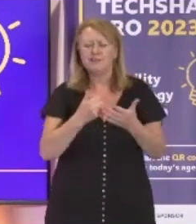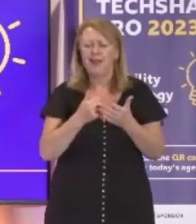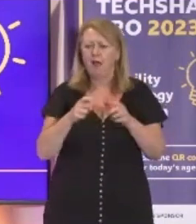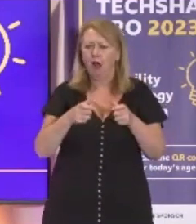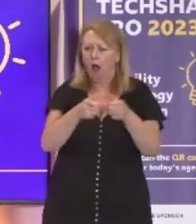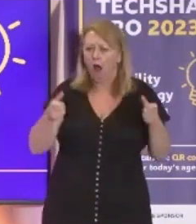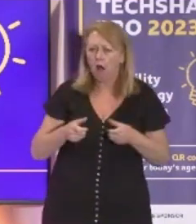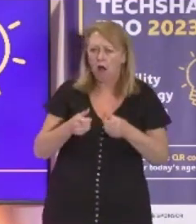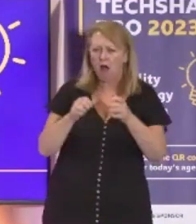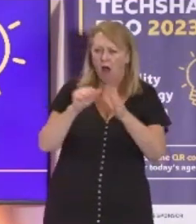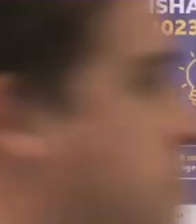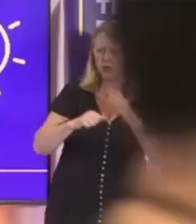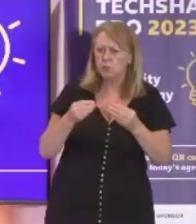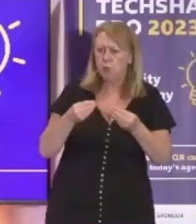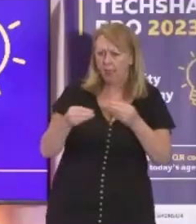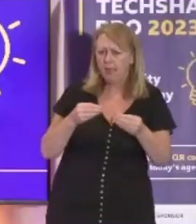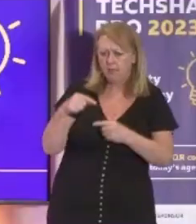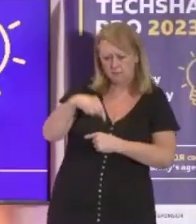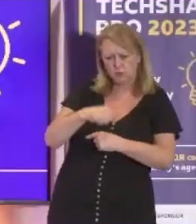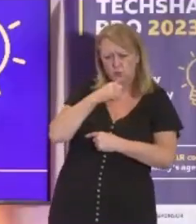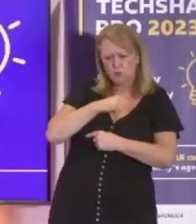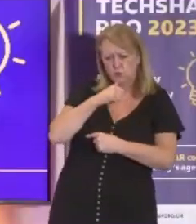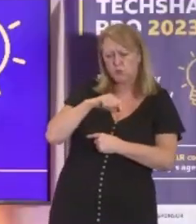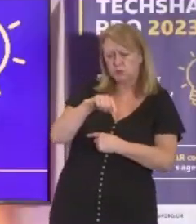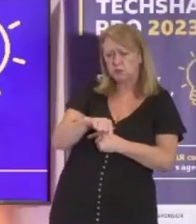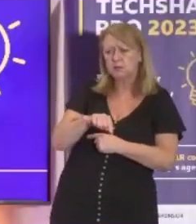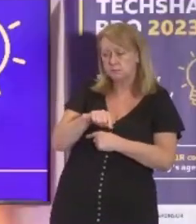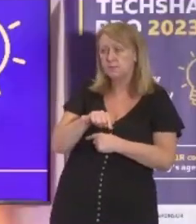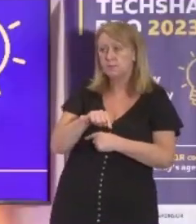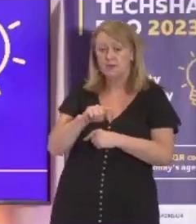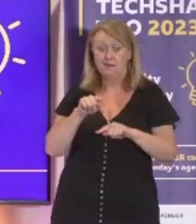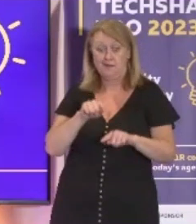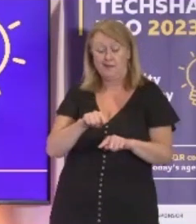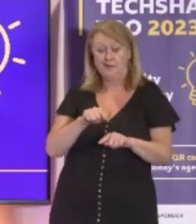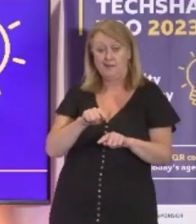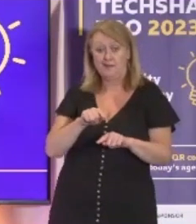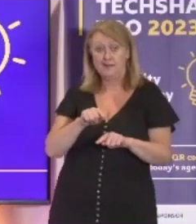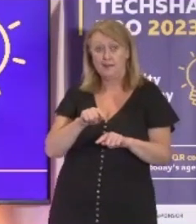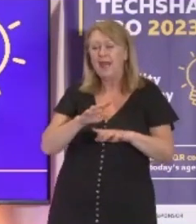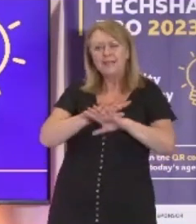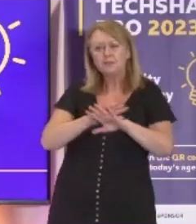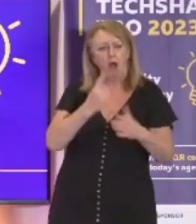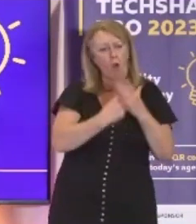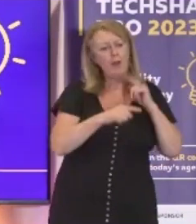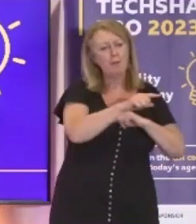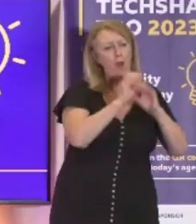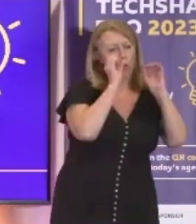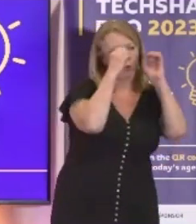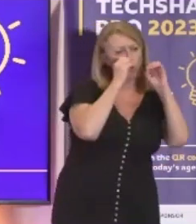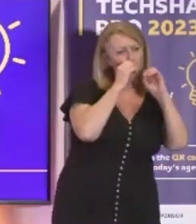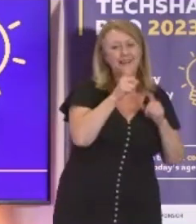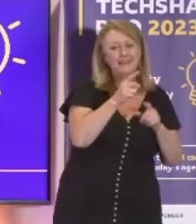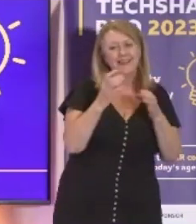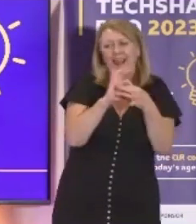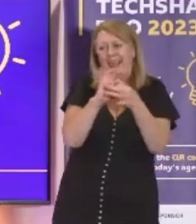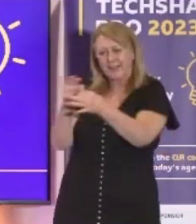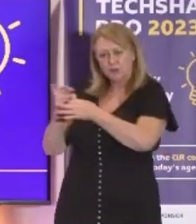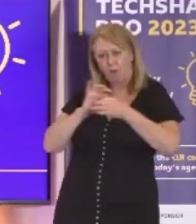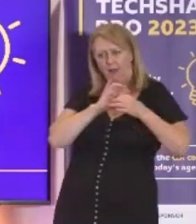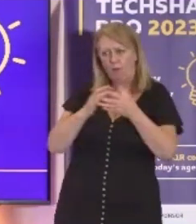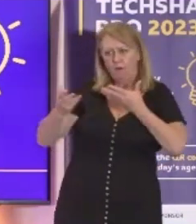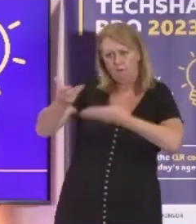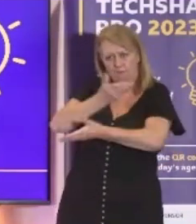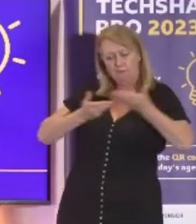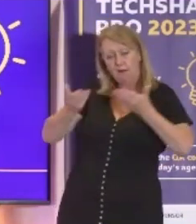show some of their gear and some of their assistive technologies. Again, because it's not about Google, it's about the conversation. But what's